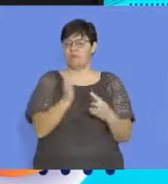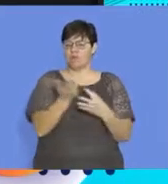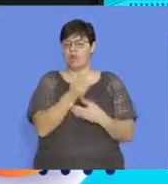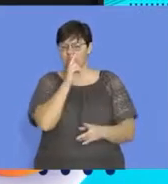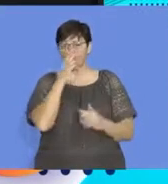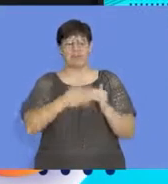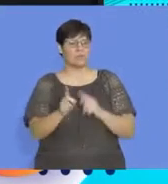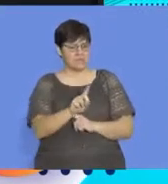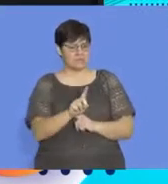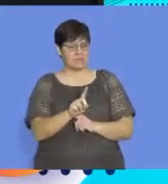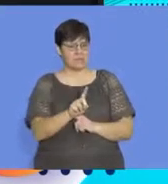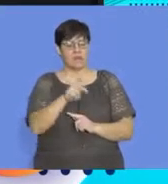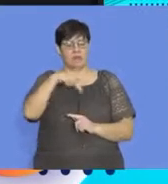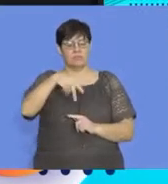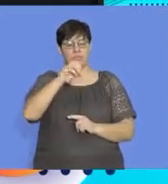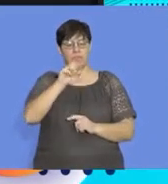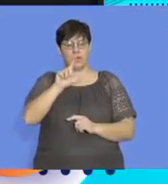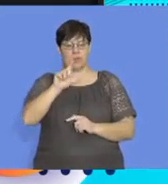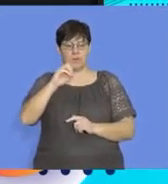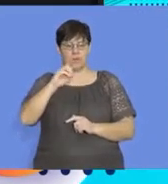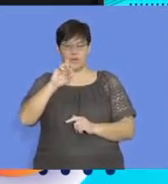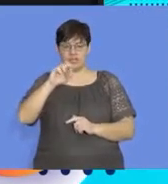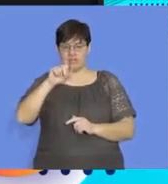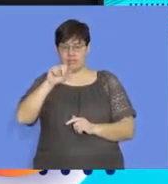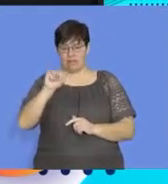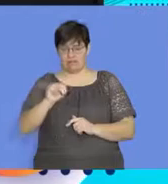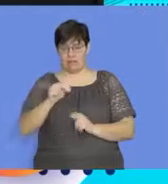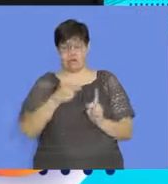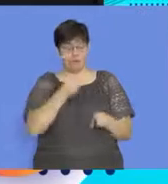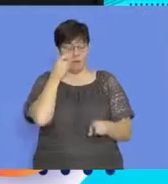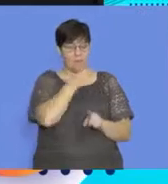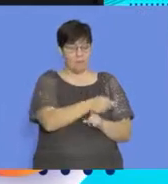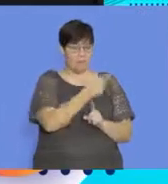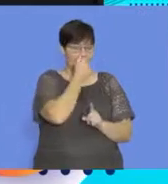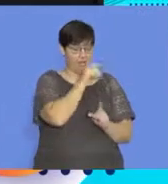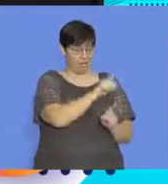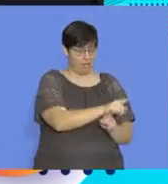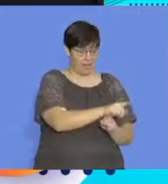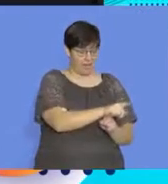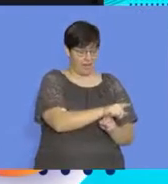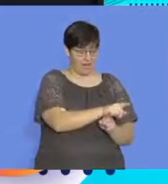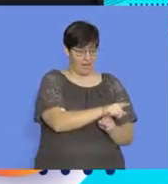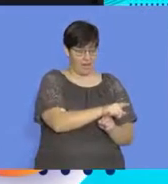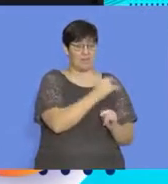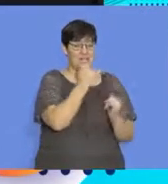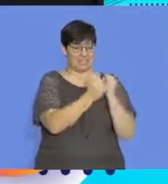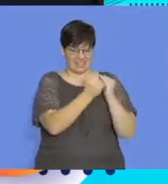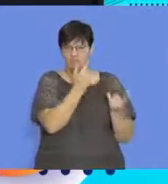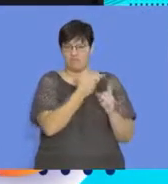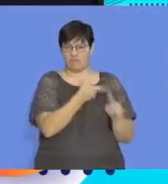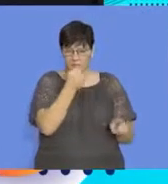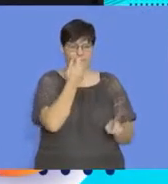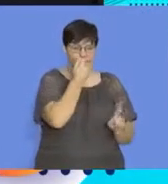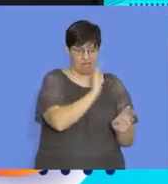this concept of pollination, right, where we transfer pollen from the male, because that's what sexual reproduction, we need